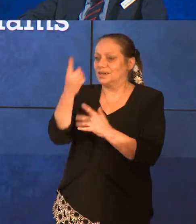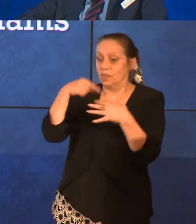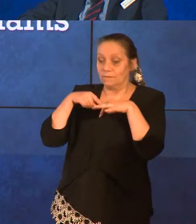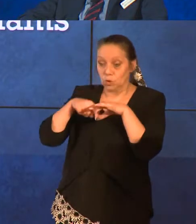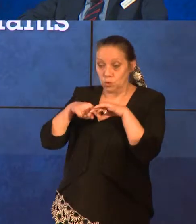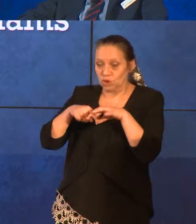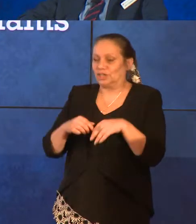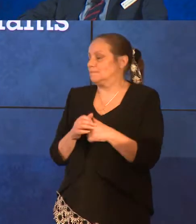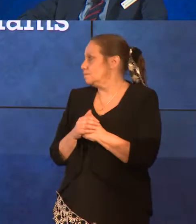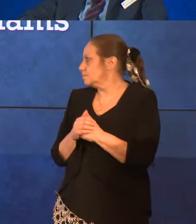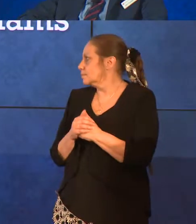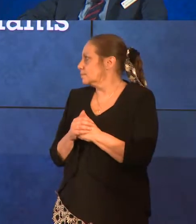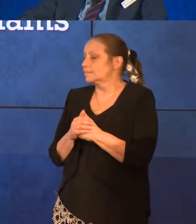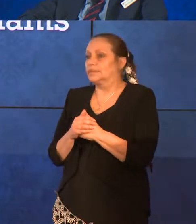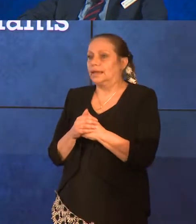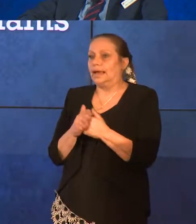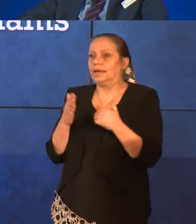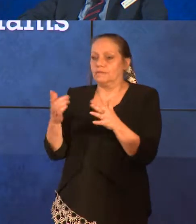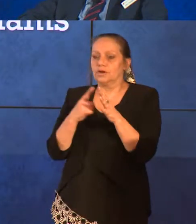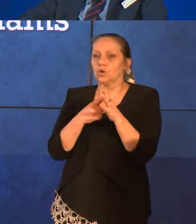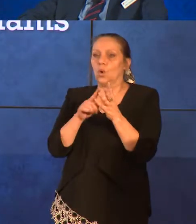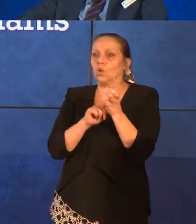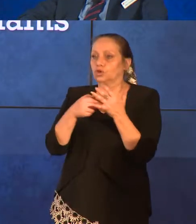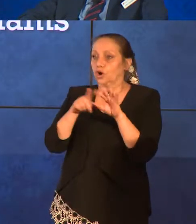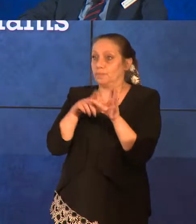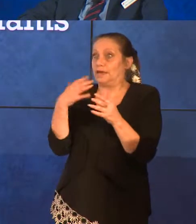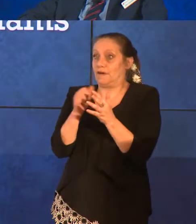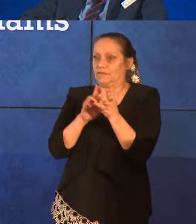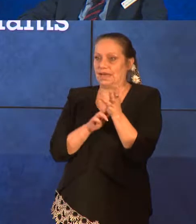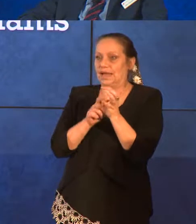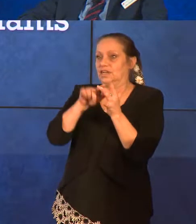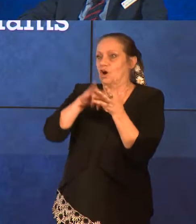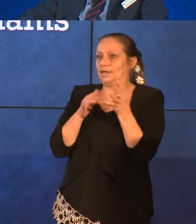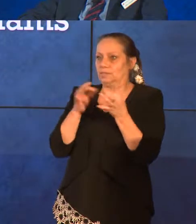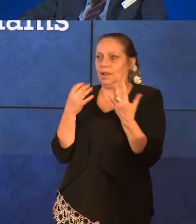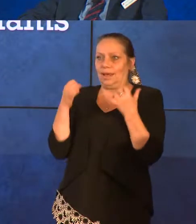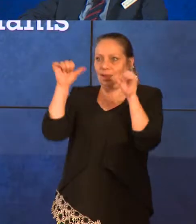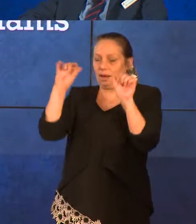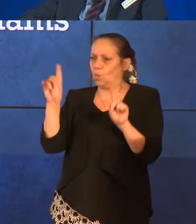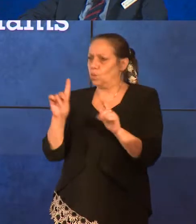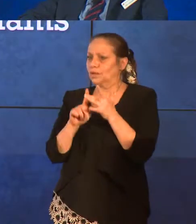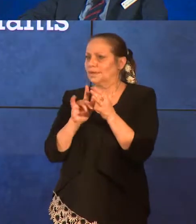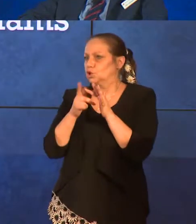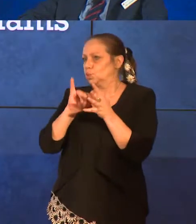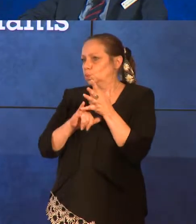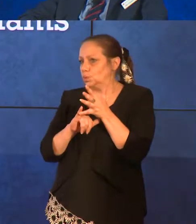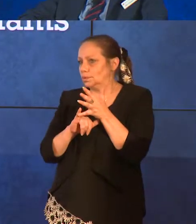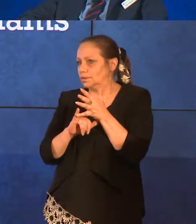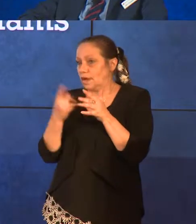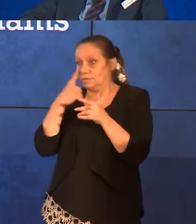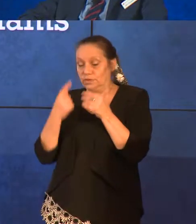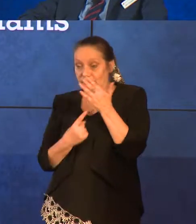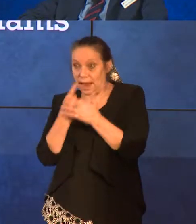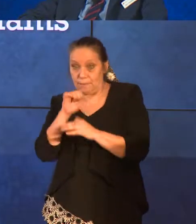then. Given the autonomy that comes with having an NDIS plan, what type of issues have you seen arise in your